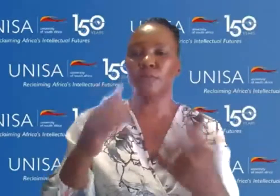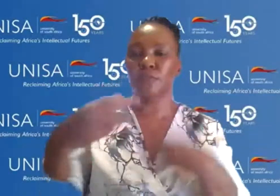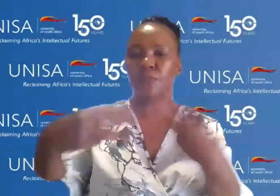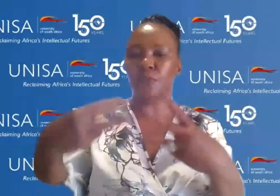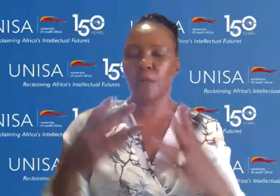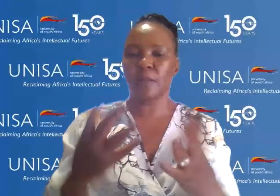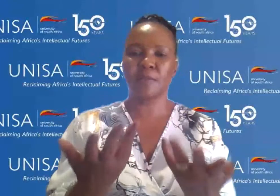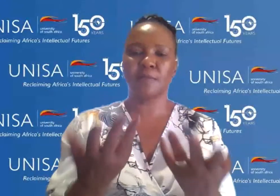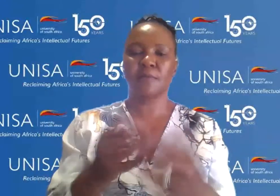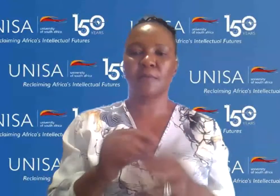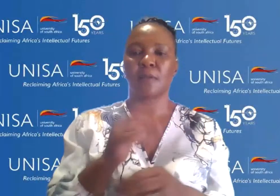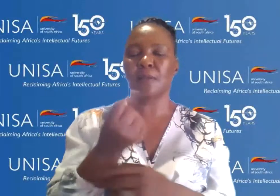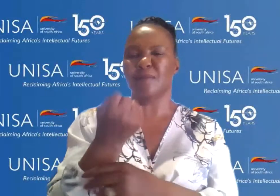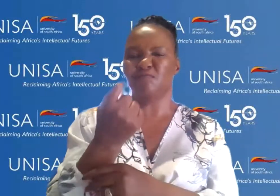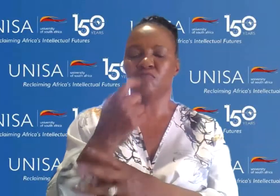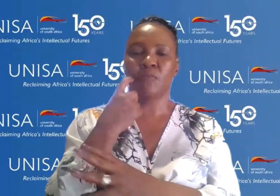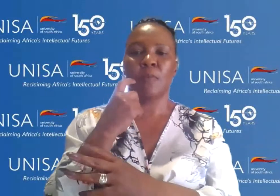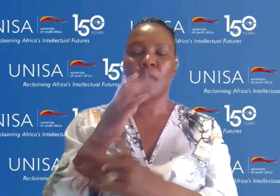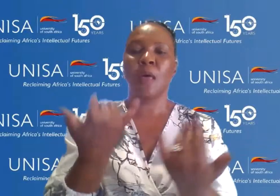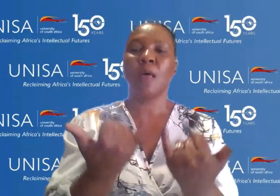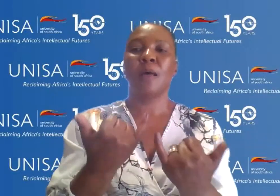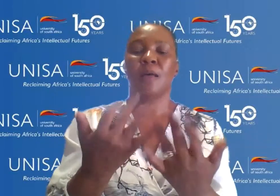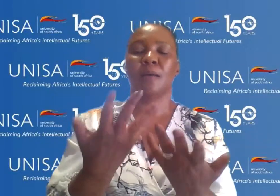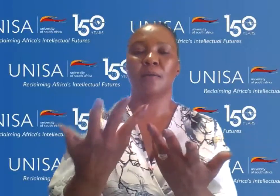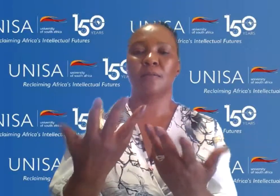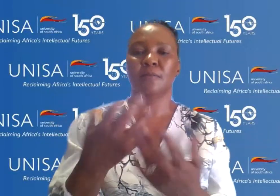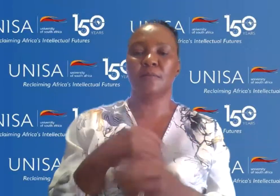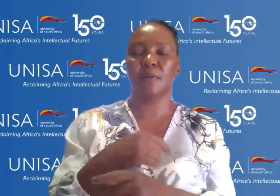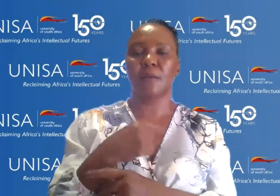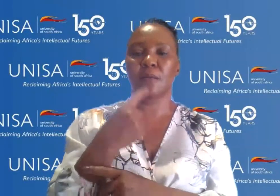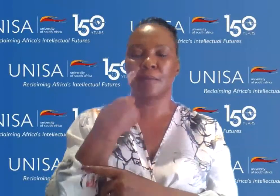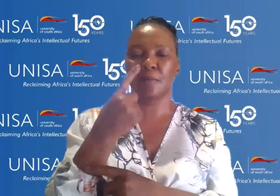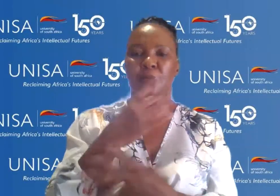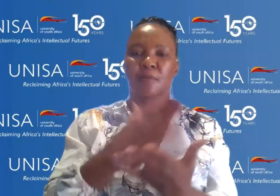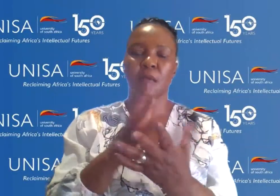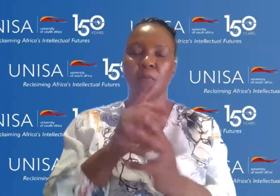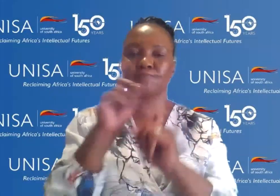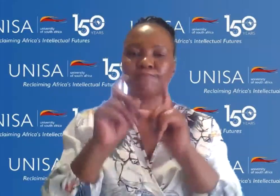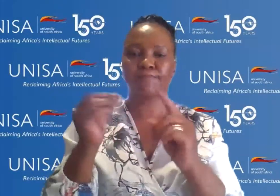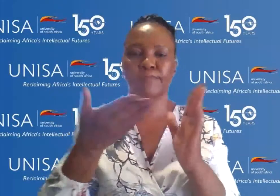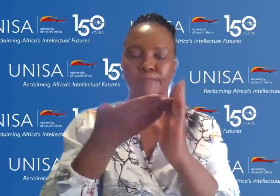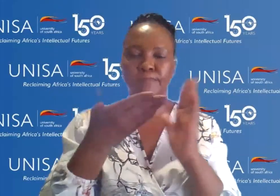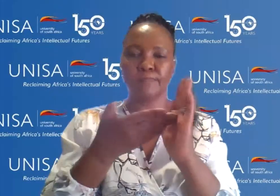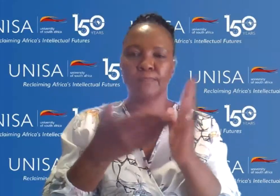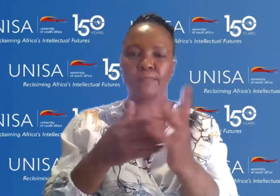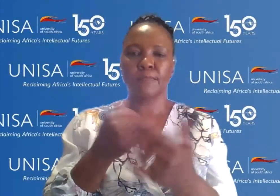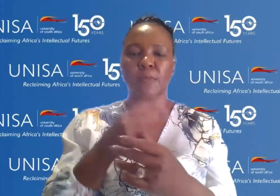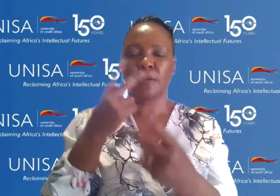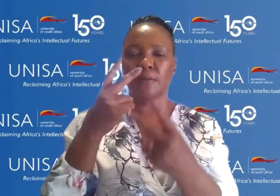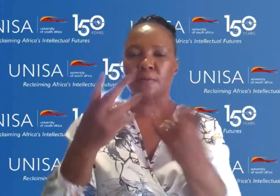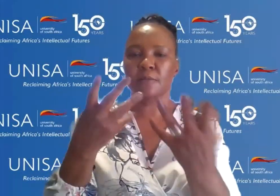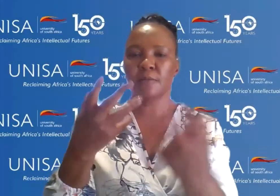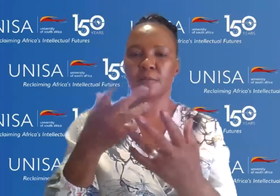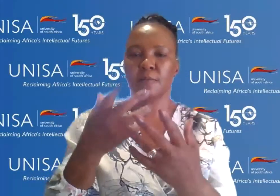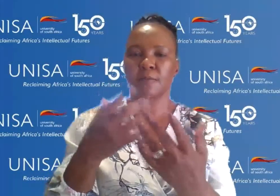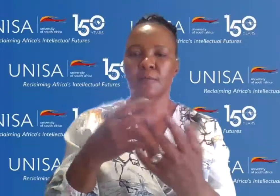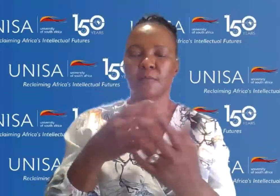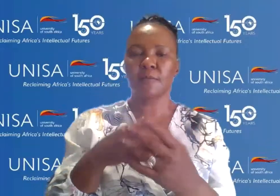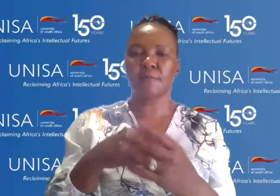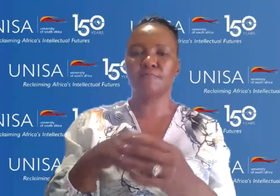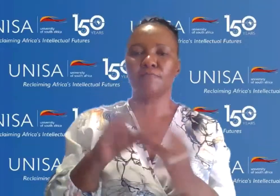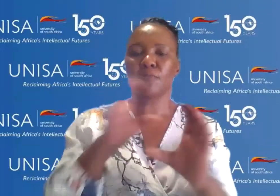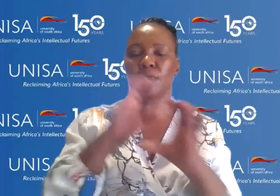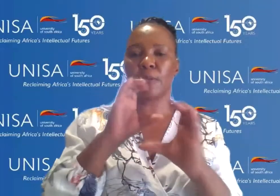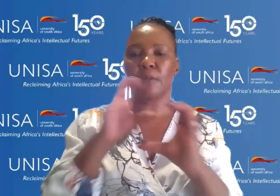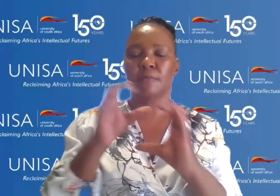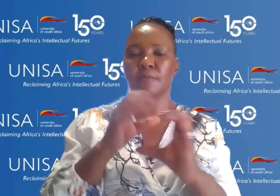little bit easier now. I just see there's some questions and notes here in the chat. I just want to quickly respond.